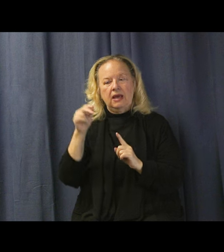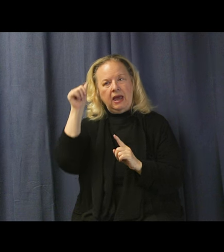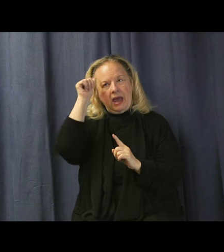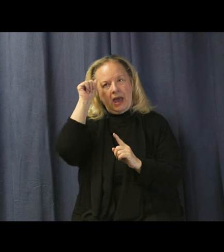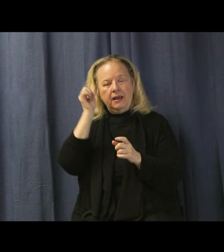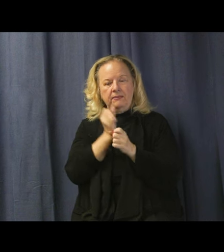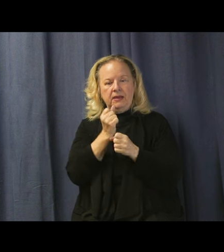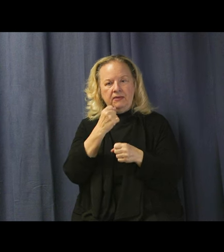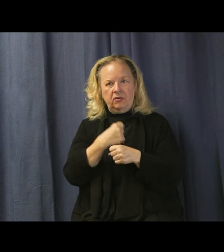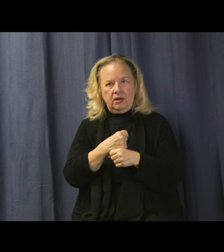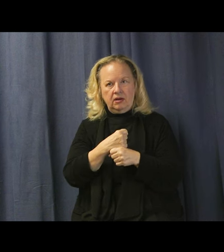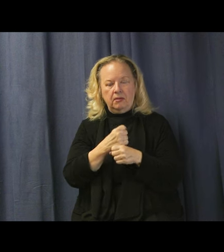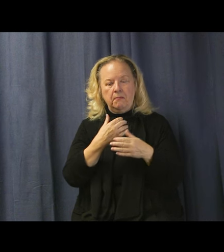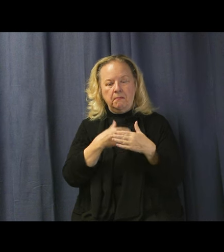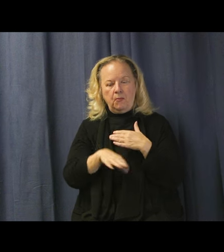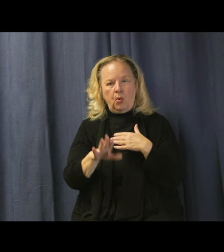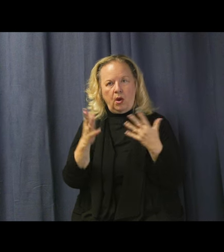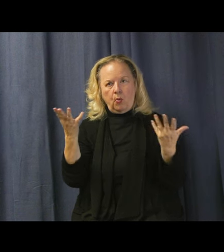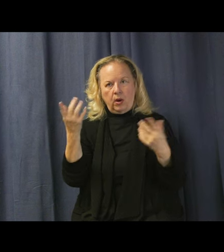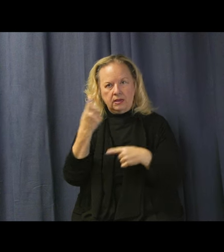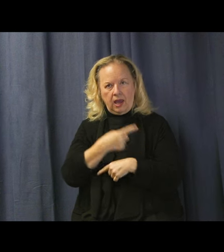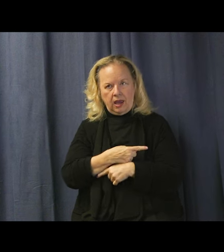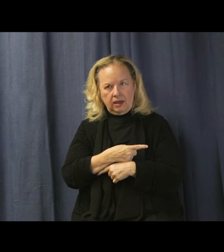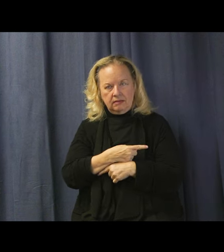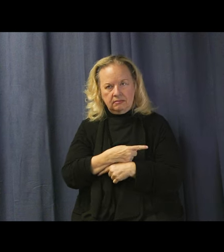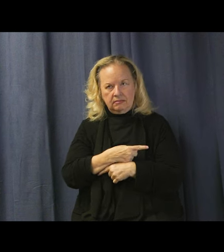being created, and he was born on what day?